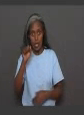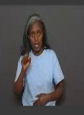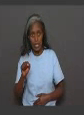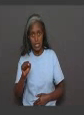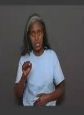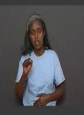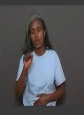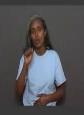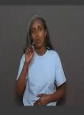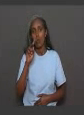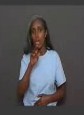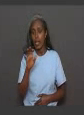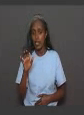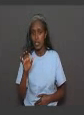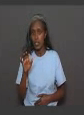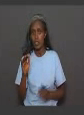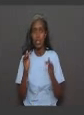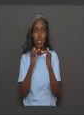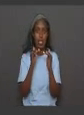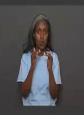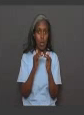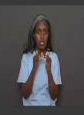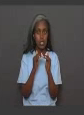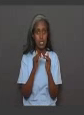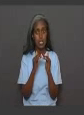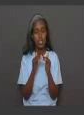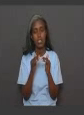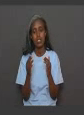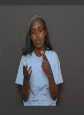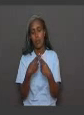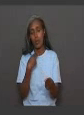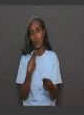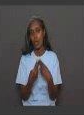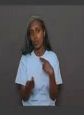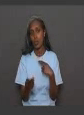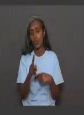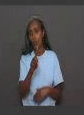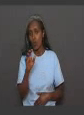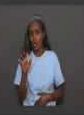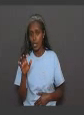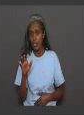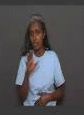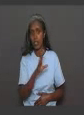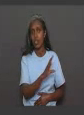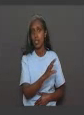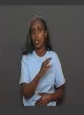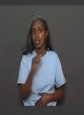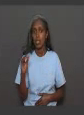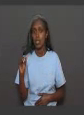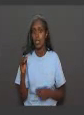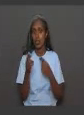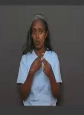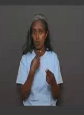2s 100 equals the product of